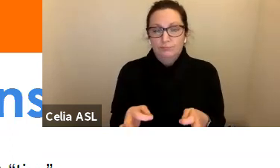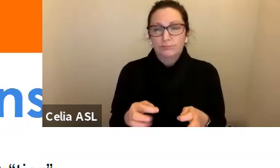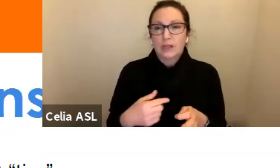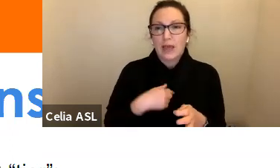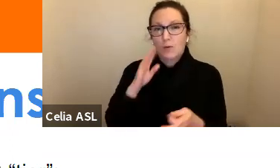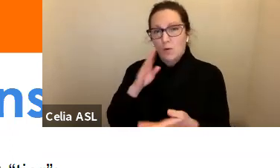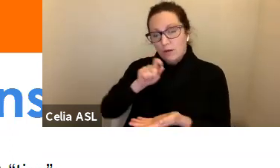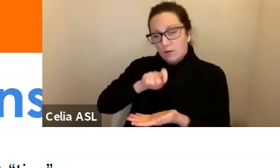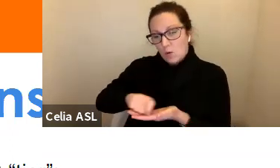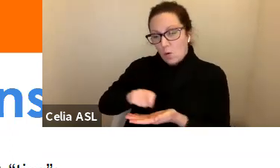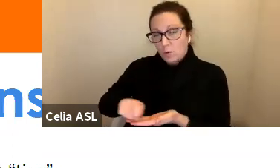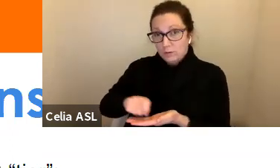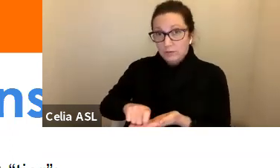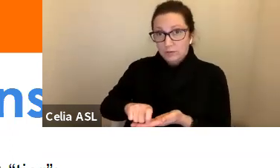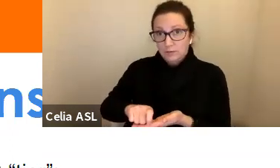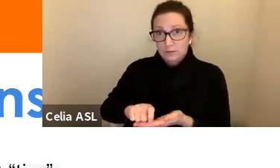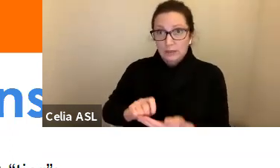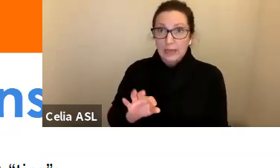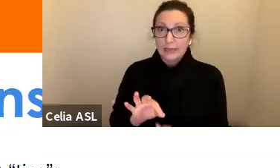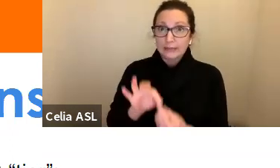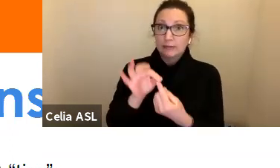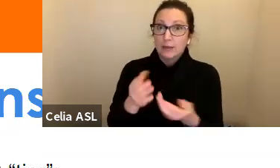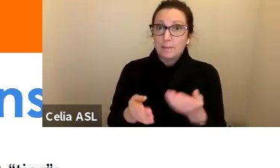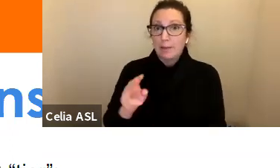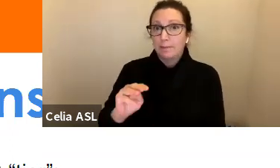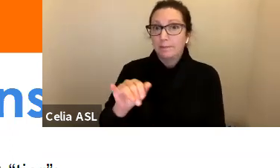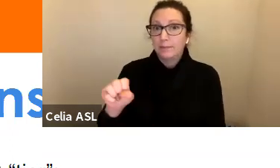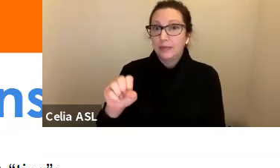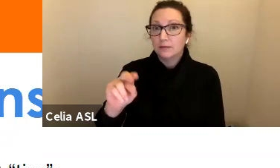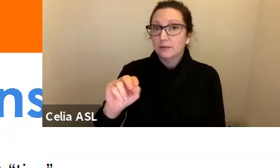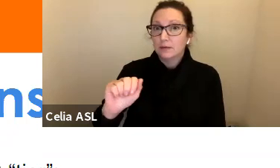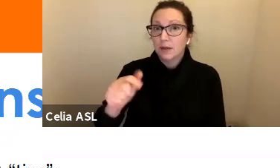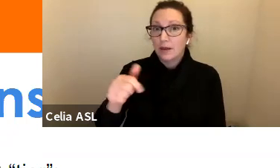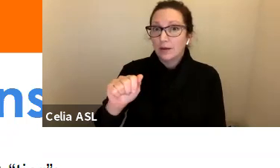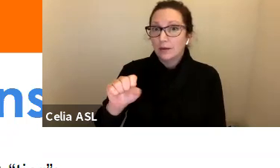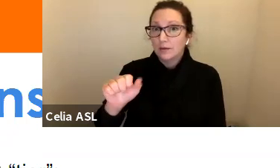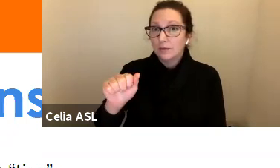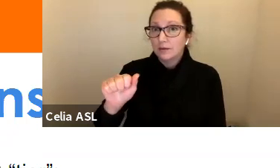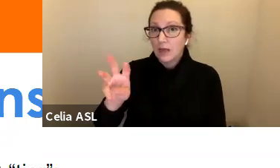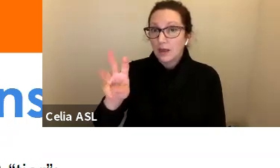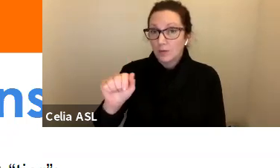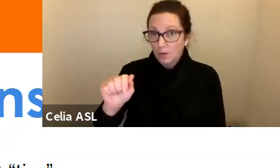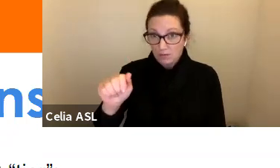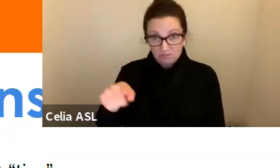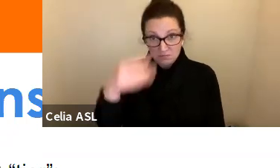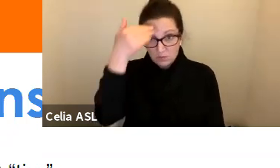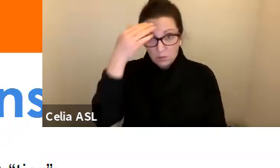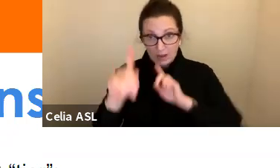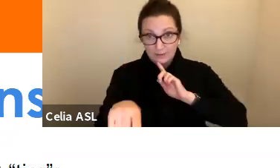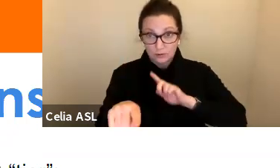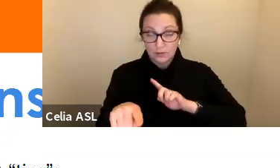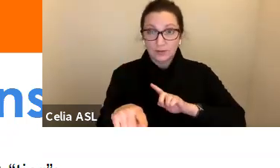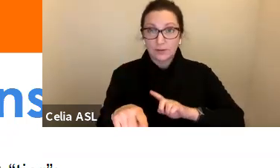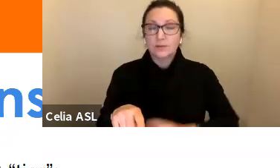unless Ms. Nagasawa, offhand, and we can definitely follow up. Yes. So